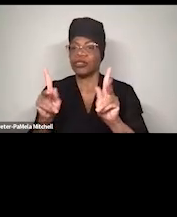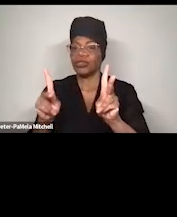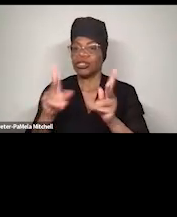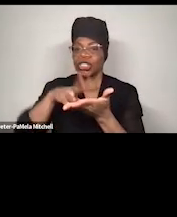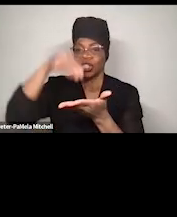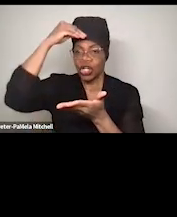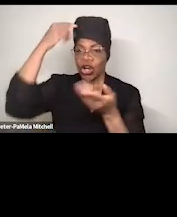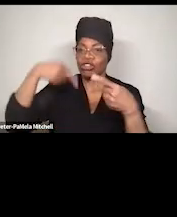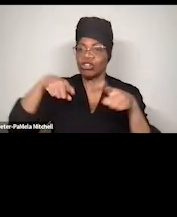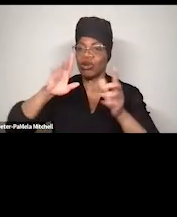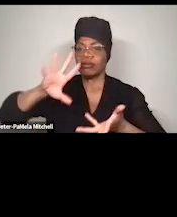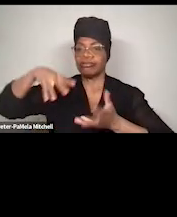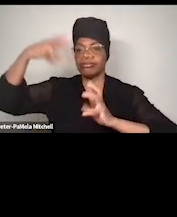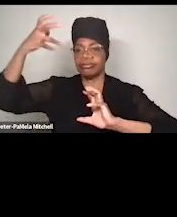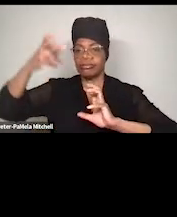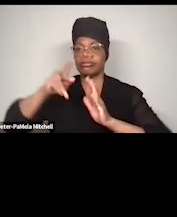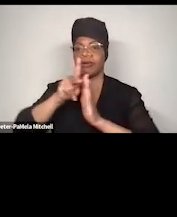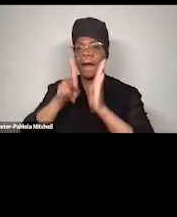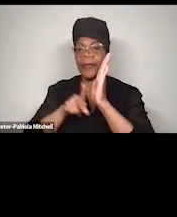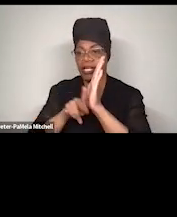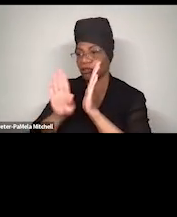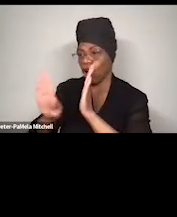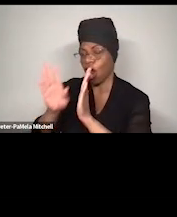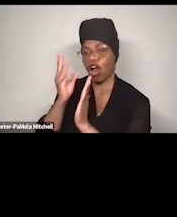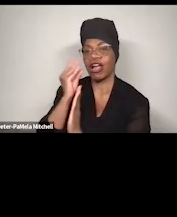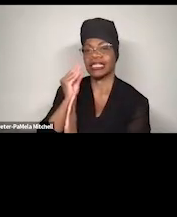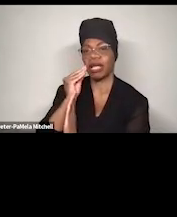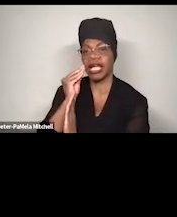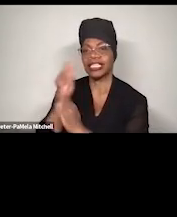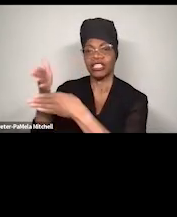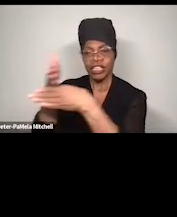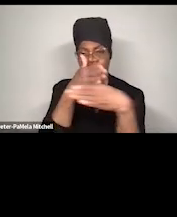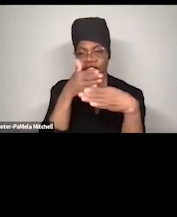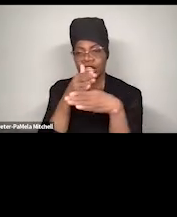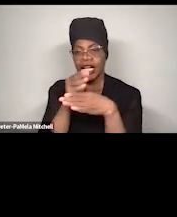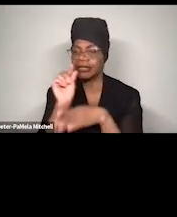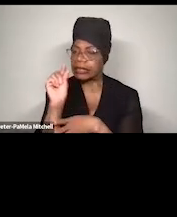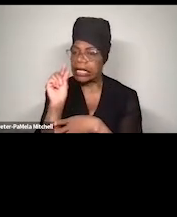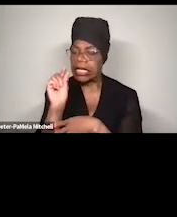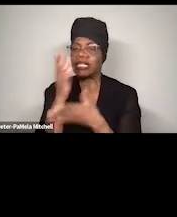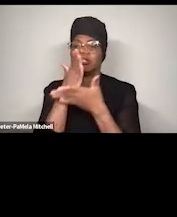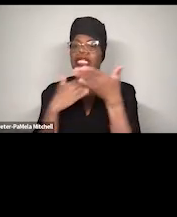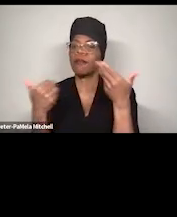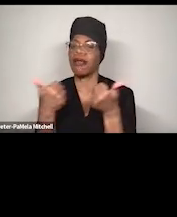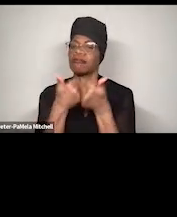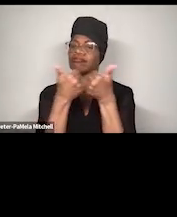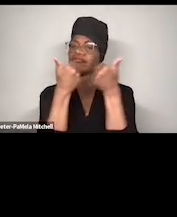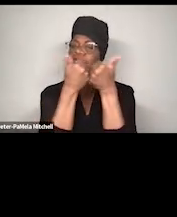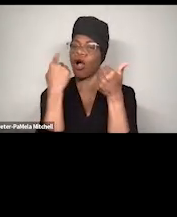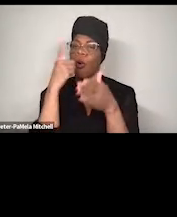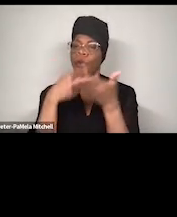her experience. So this is just to kind of share a little bit about some of the challenges, what they look like